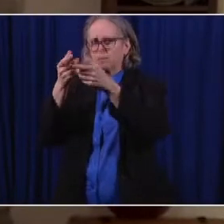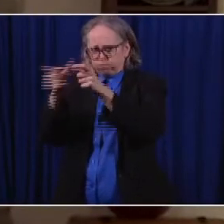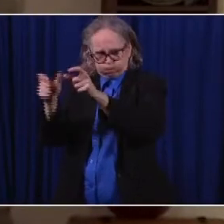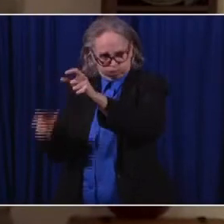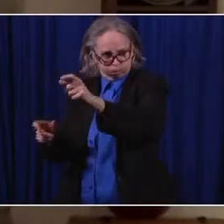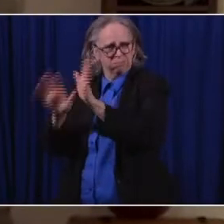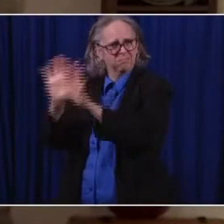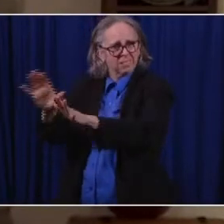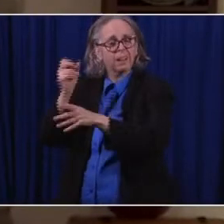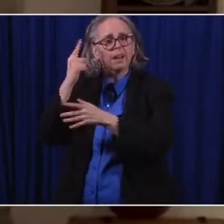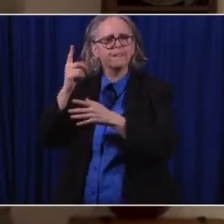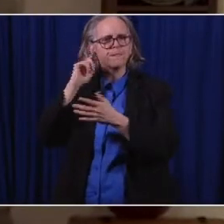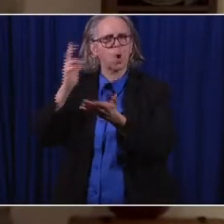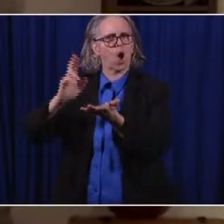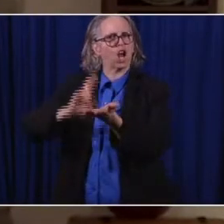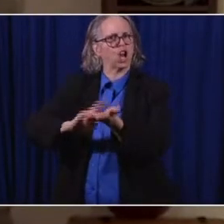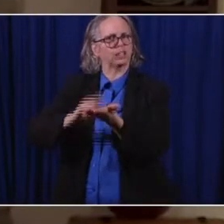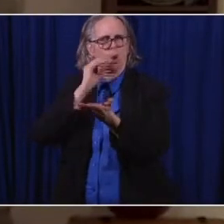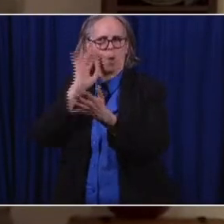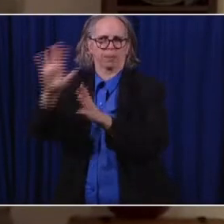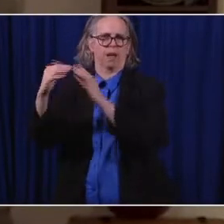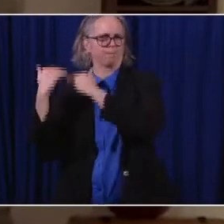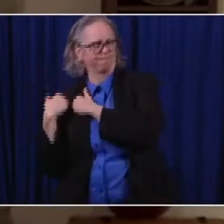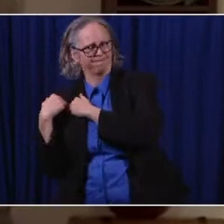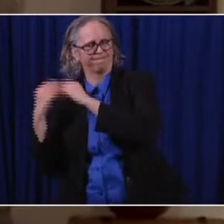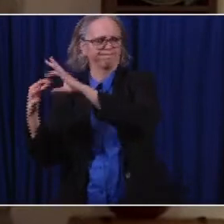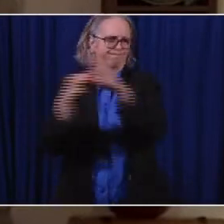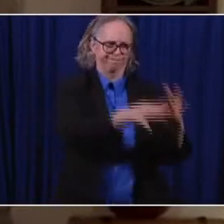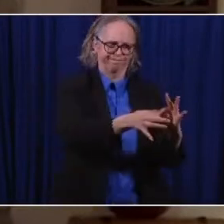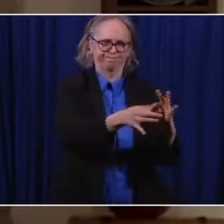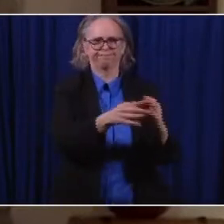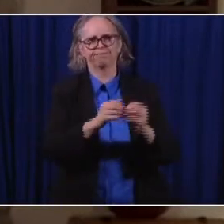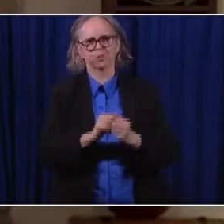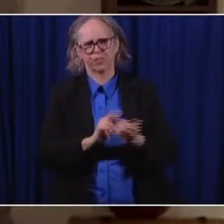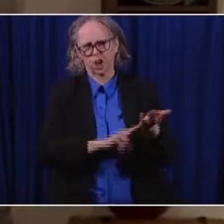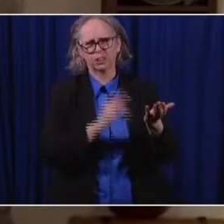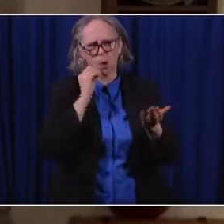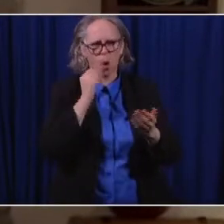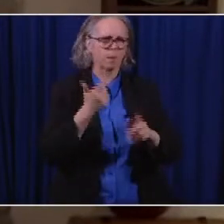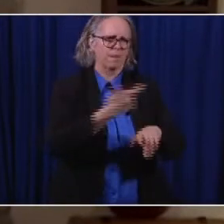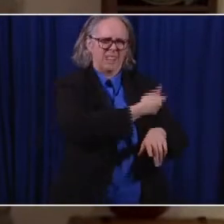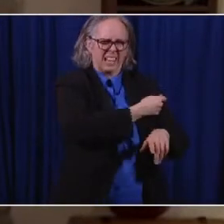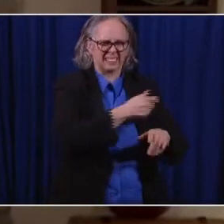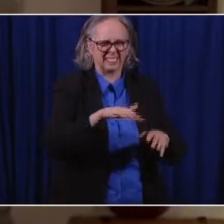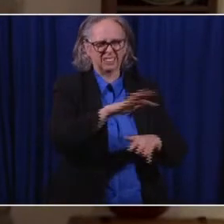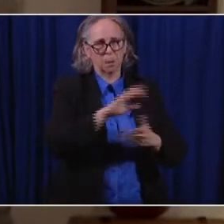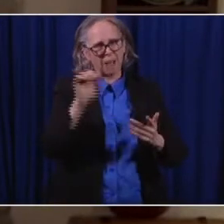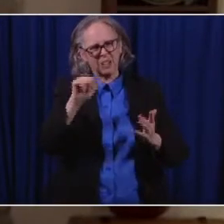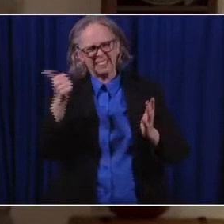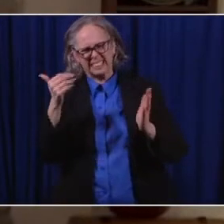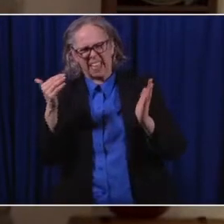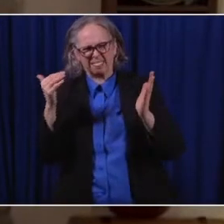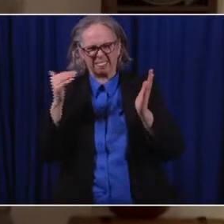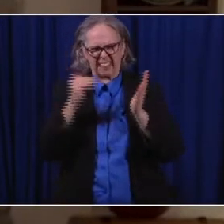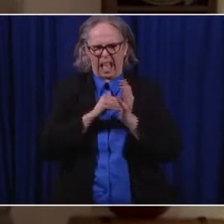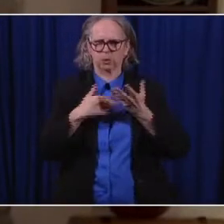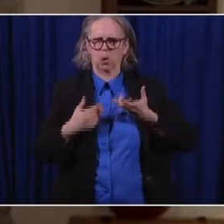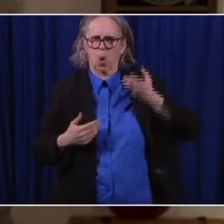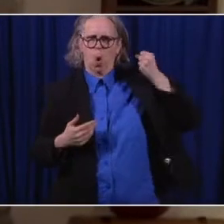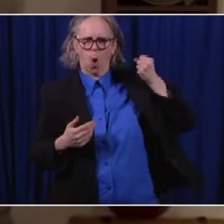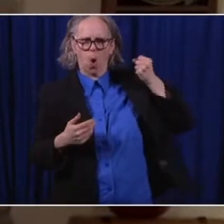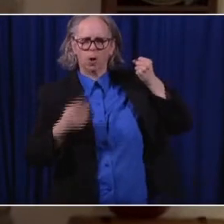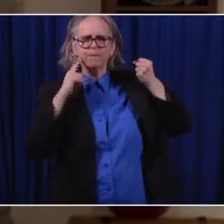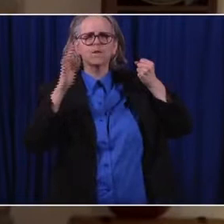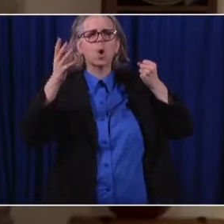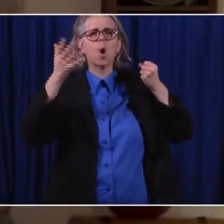vaccinate people in nursing homes. Little less than 10,000 were set aside and went out to 10 different locations, 10